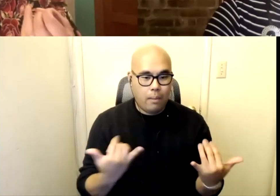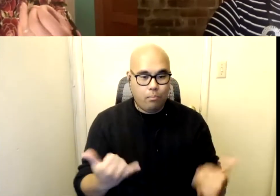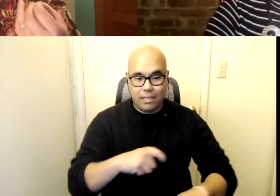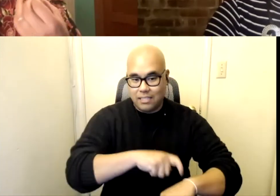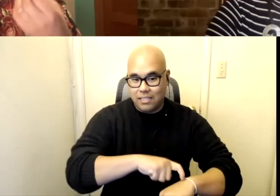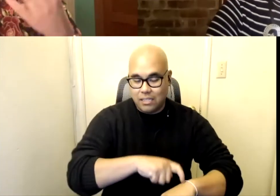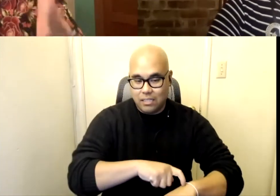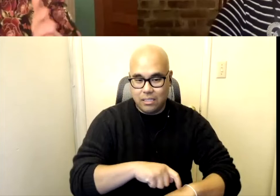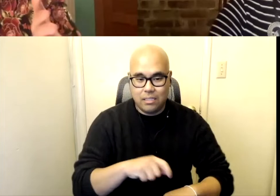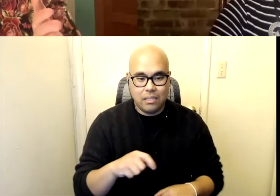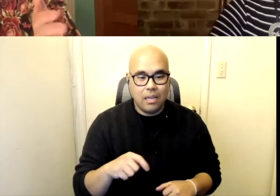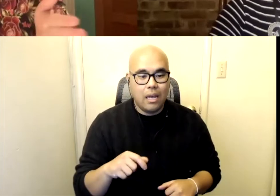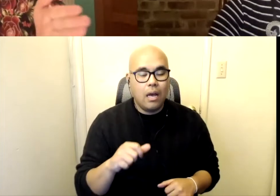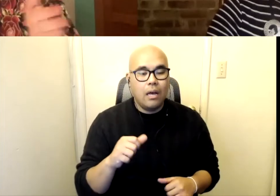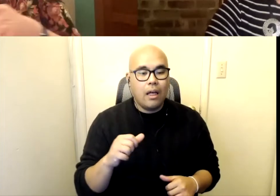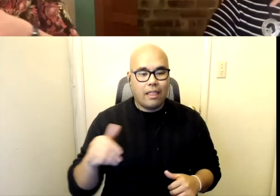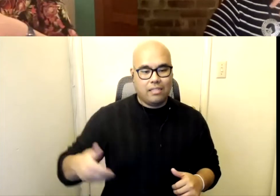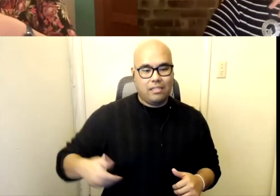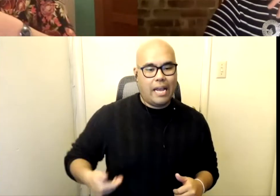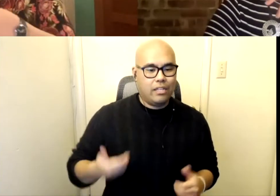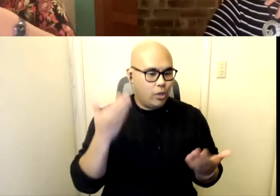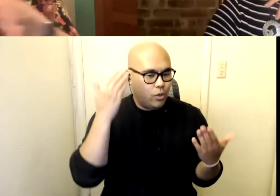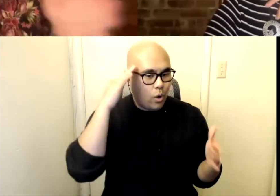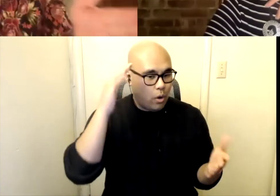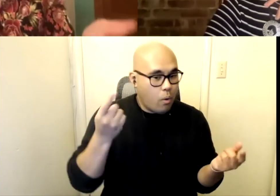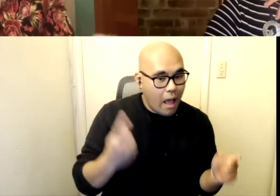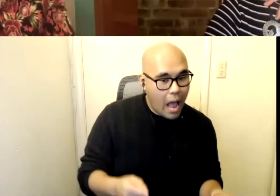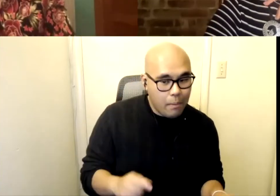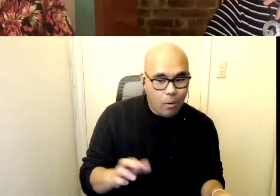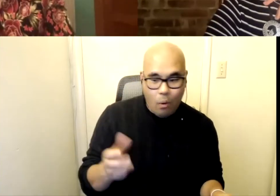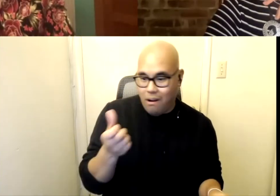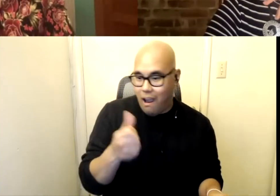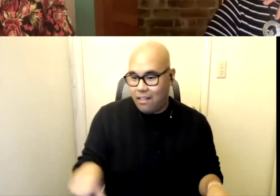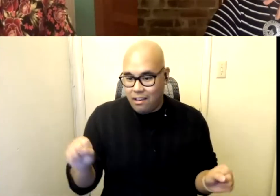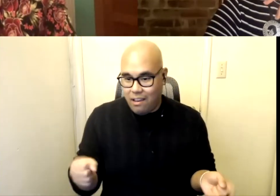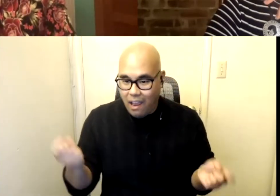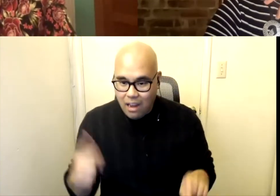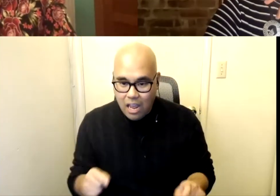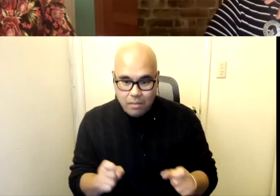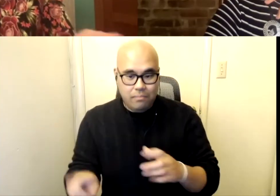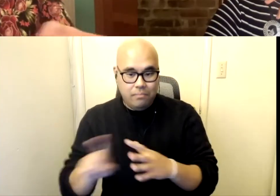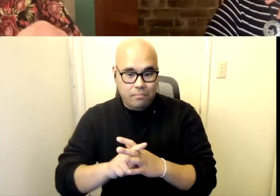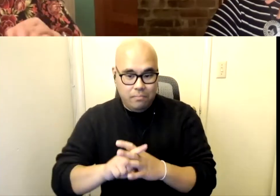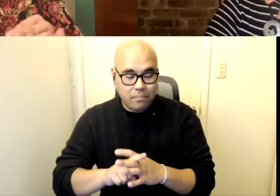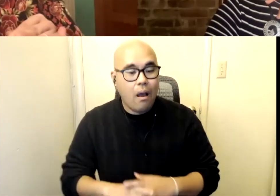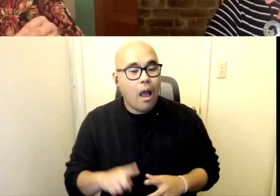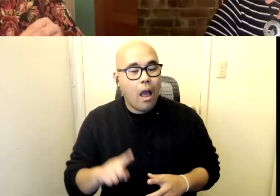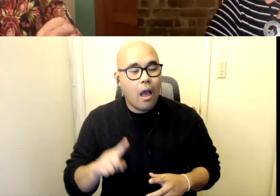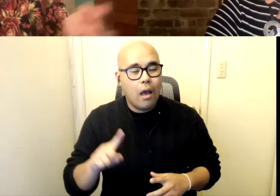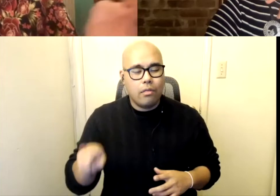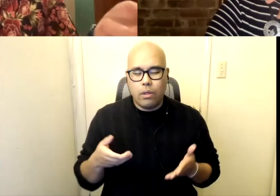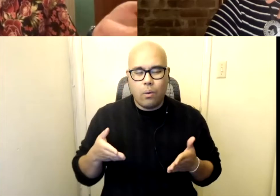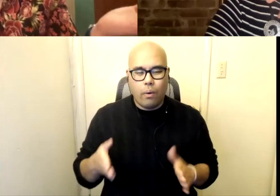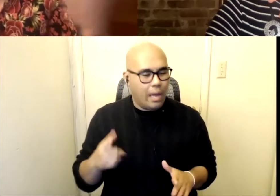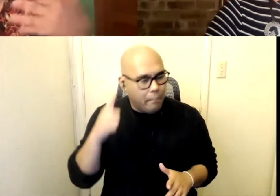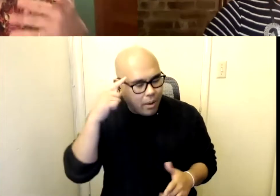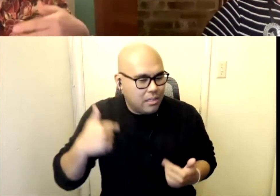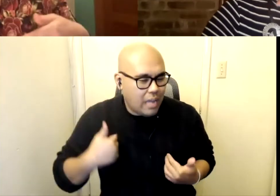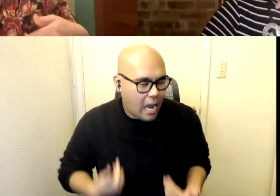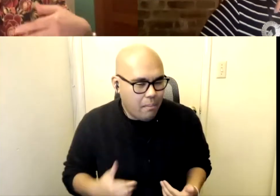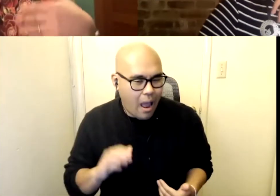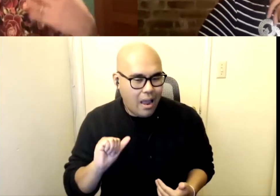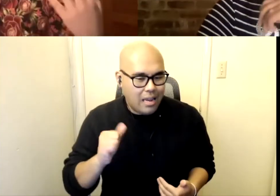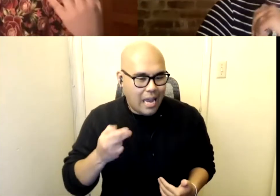sense about not knowing what would happen, or that the sense that anything could happen. And then the only way, because I'm a Capricorn, I